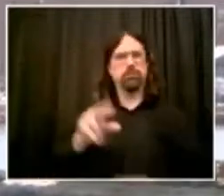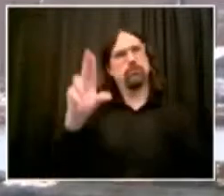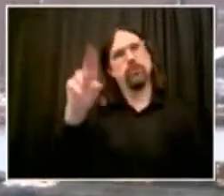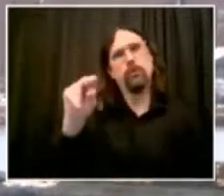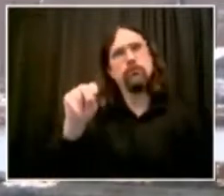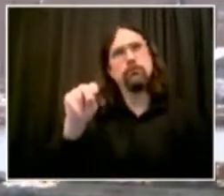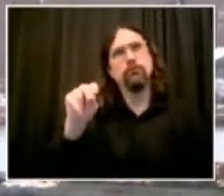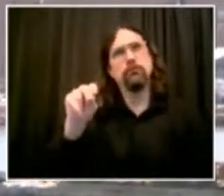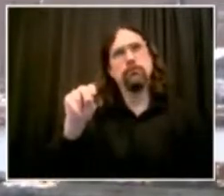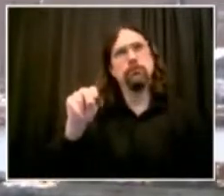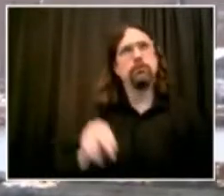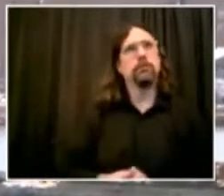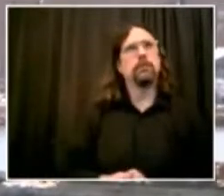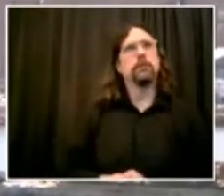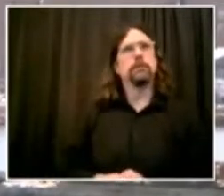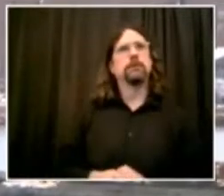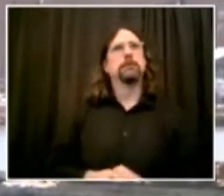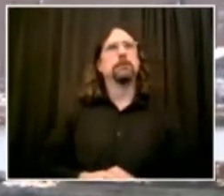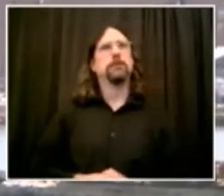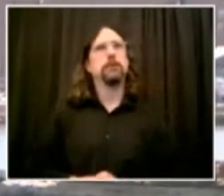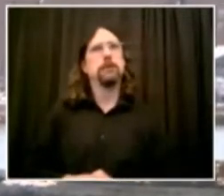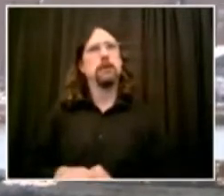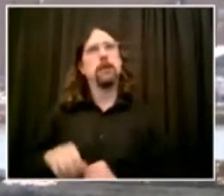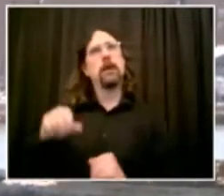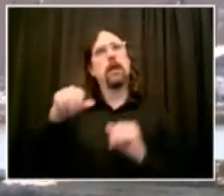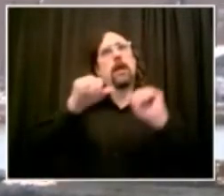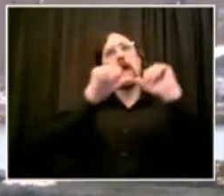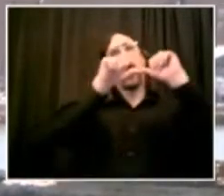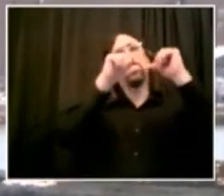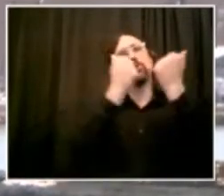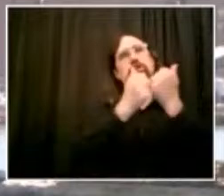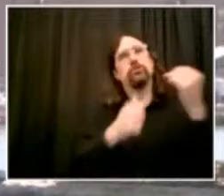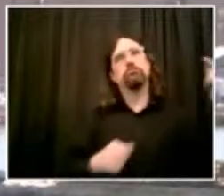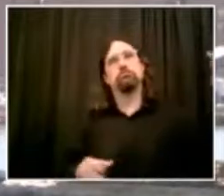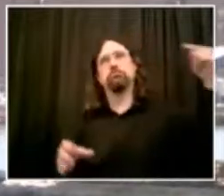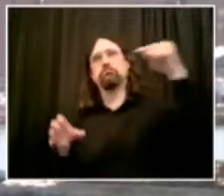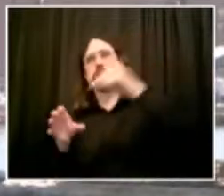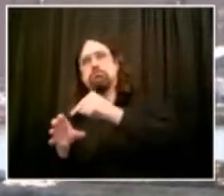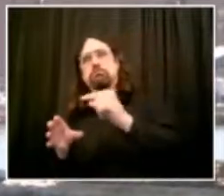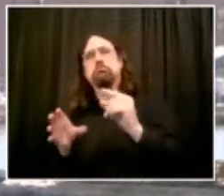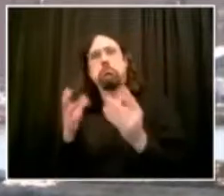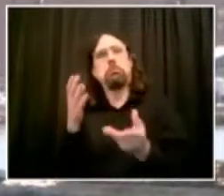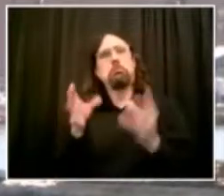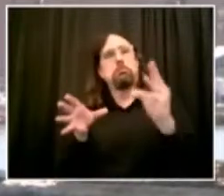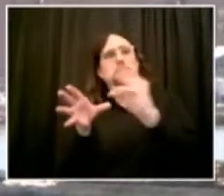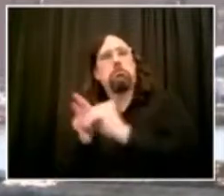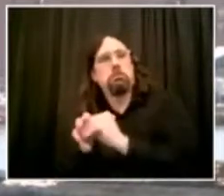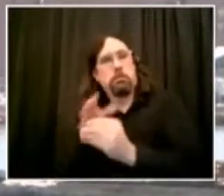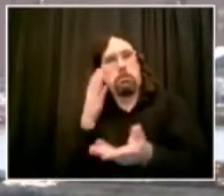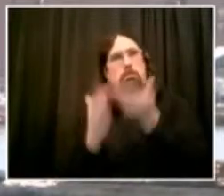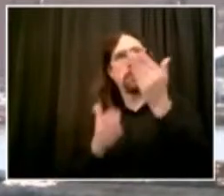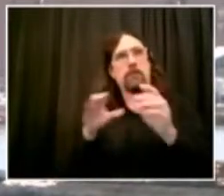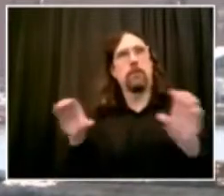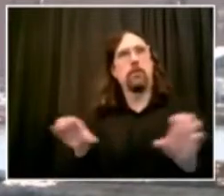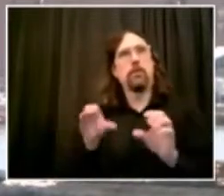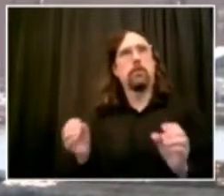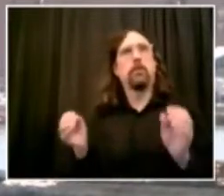say our NYPD is going to move forward on discipline wherever appropriate. So you heard last